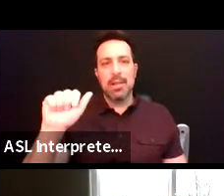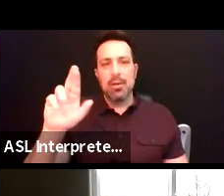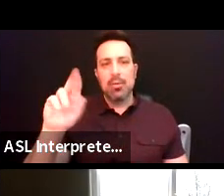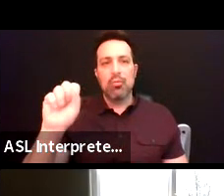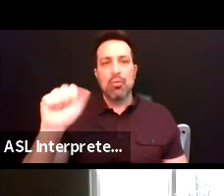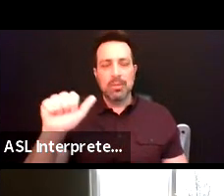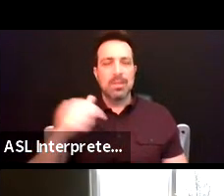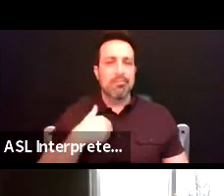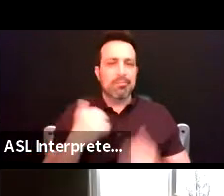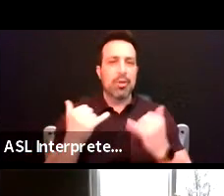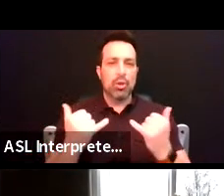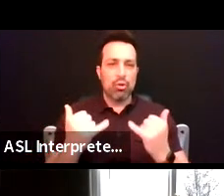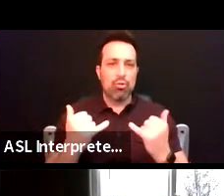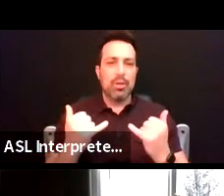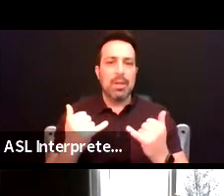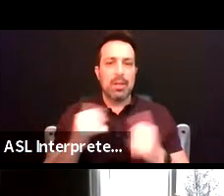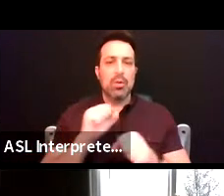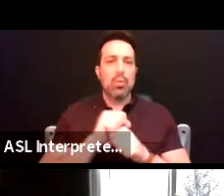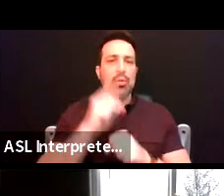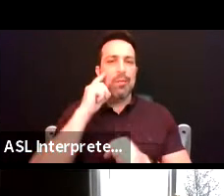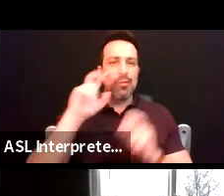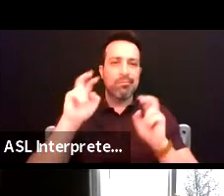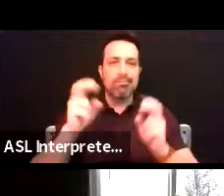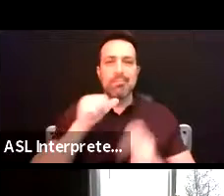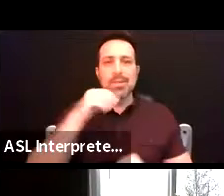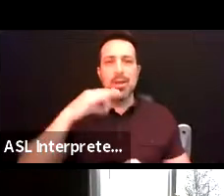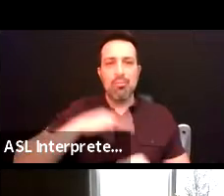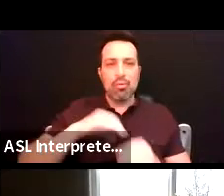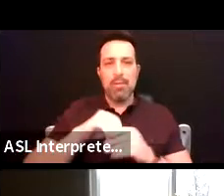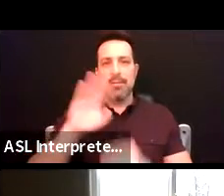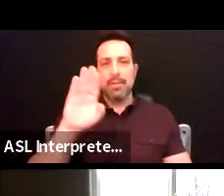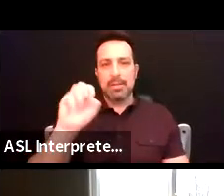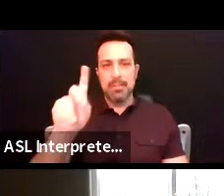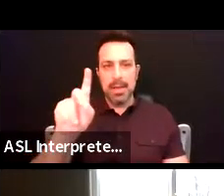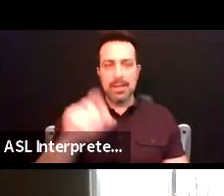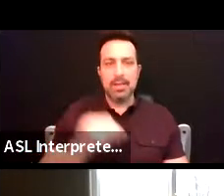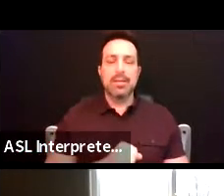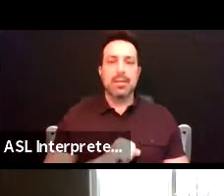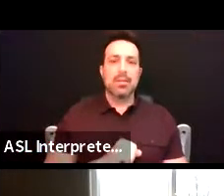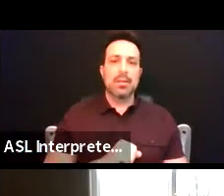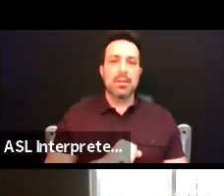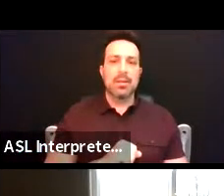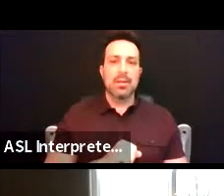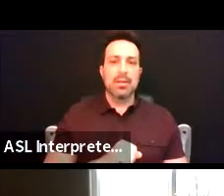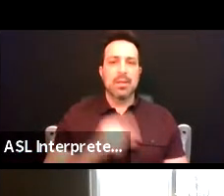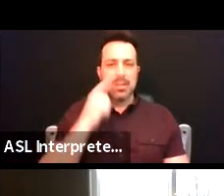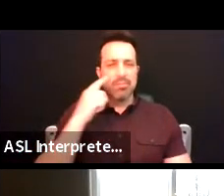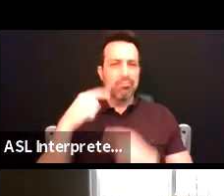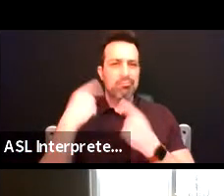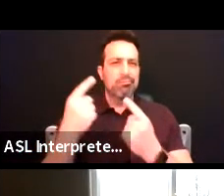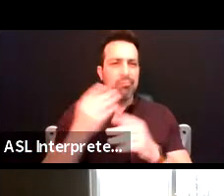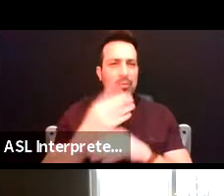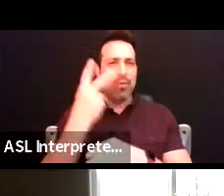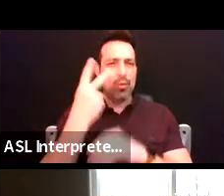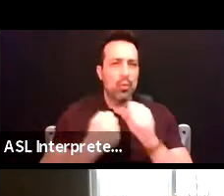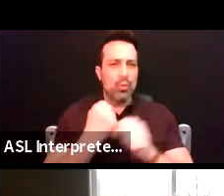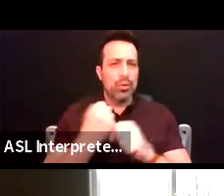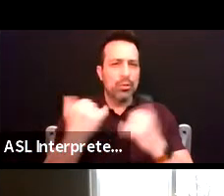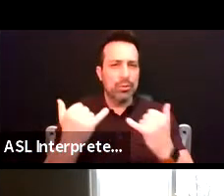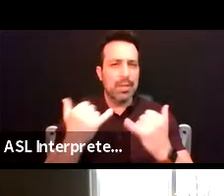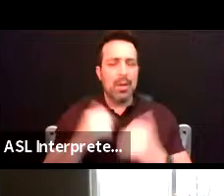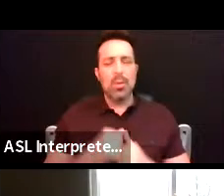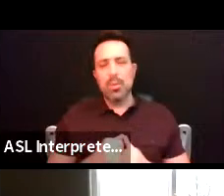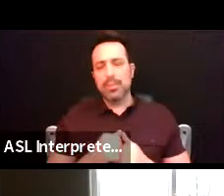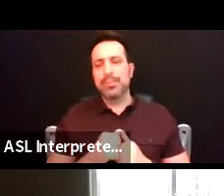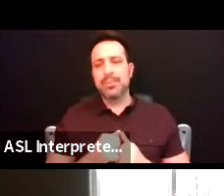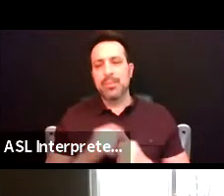I currently work for a nonprofit here in Bend for, I think, going a little bit over 2 years now. When